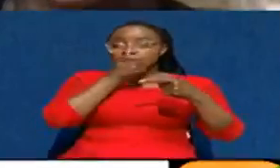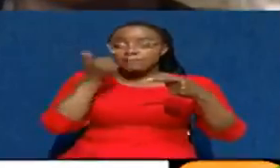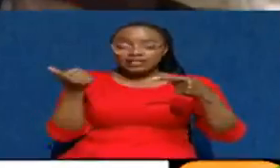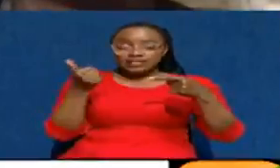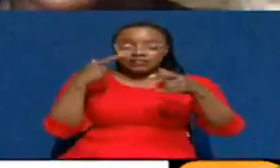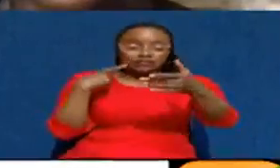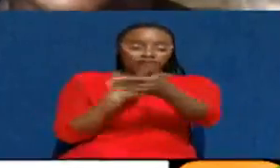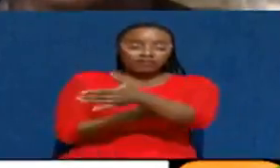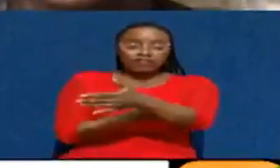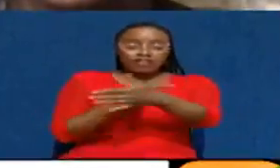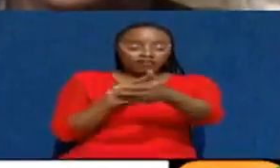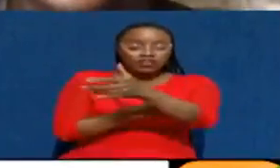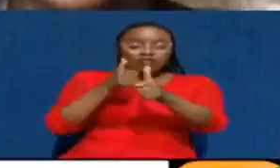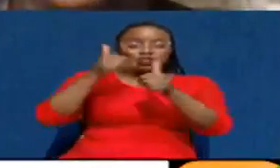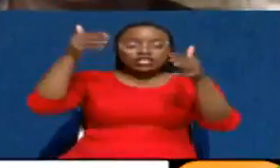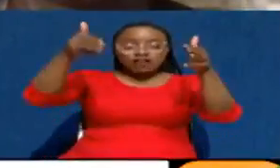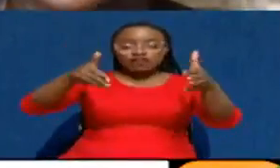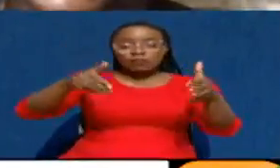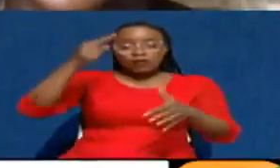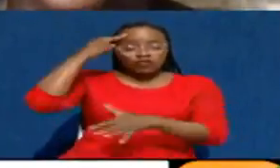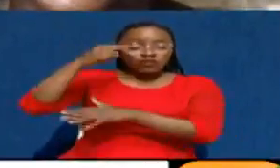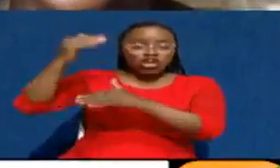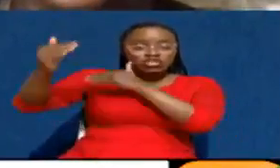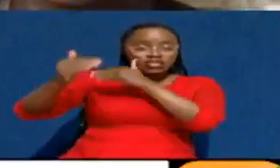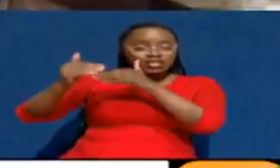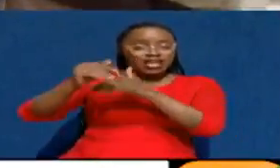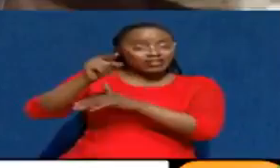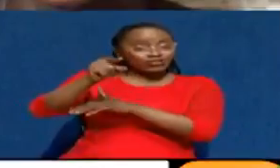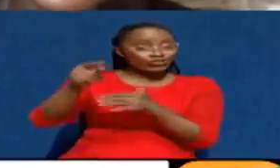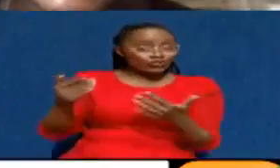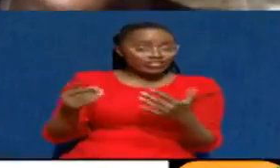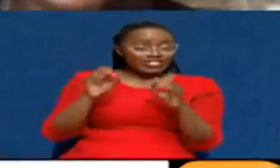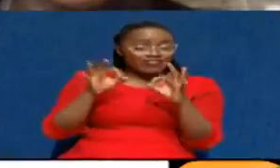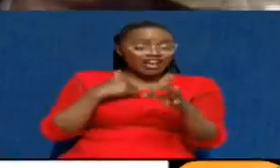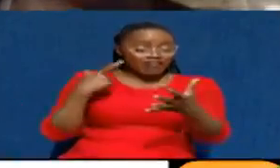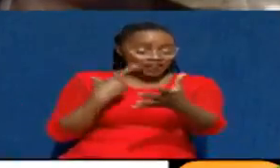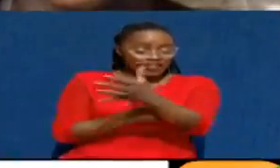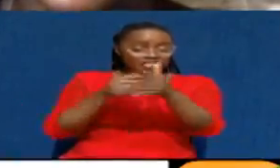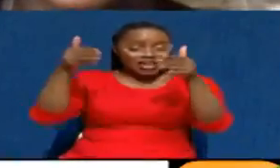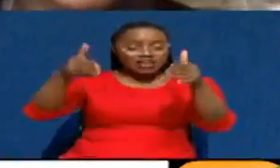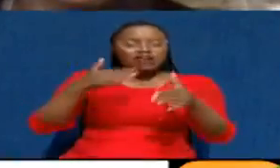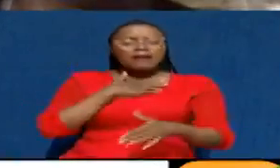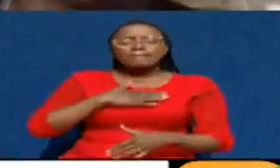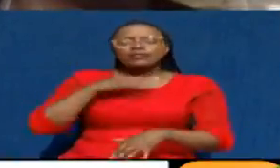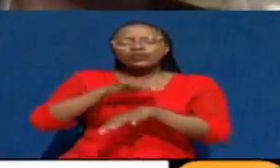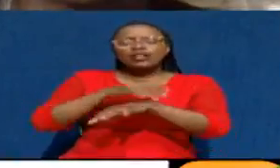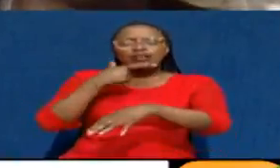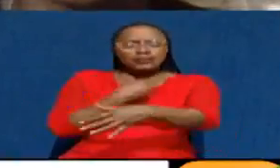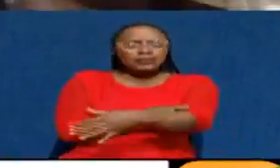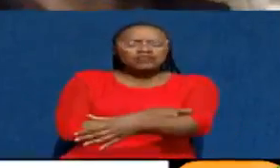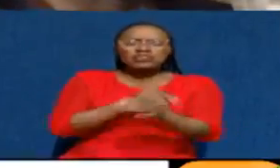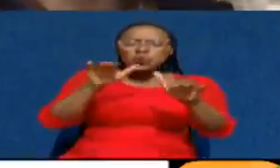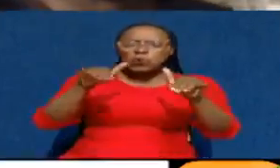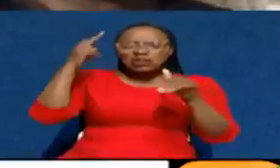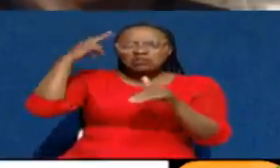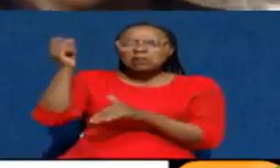vaccine is the vaccine available to you, closest to you. So if there's vaccine available, go for that one. Don't opt to wait